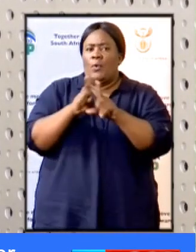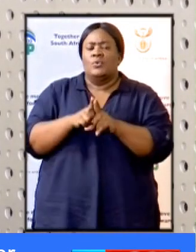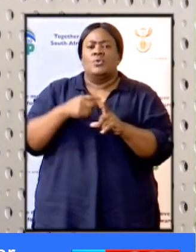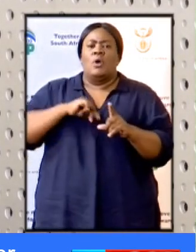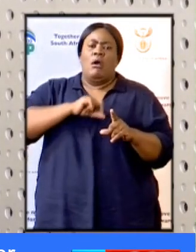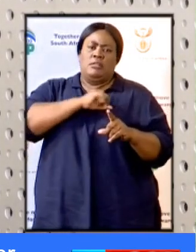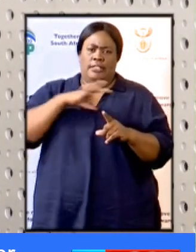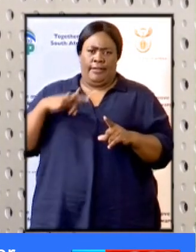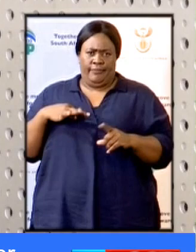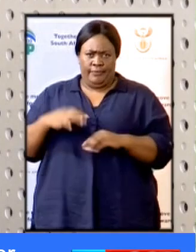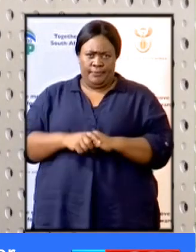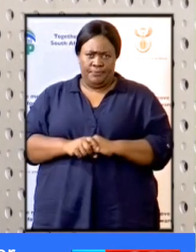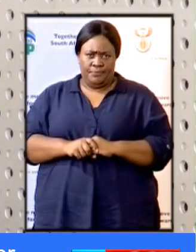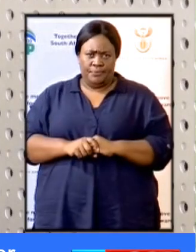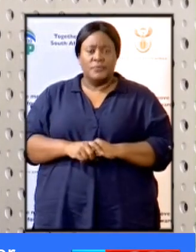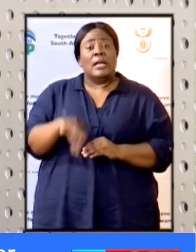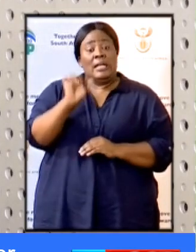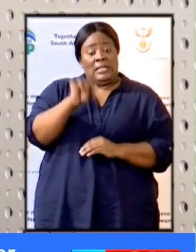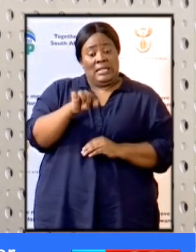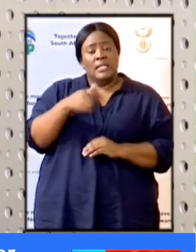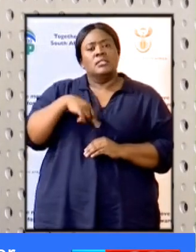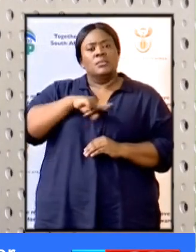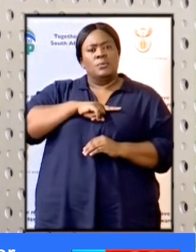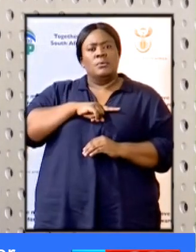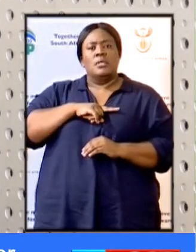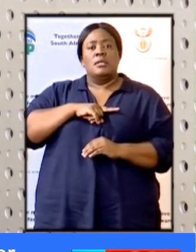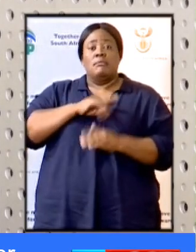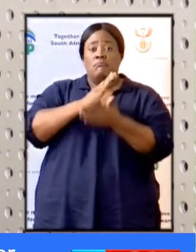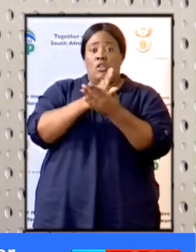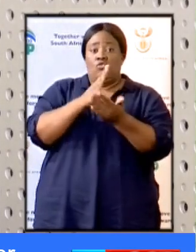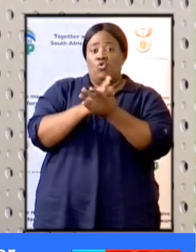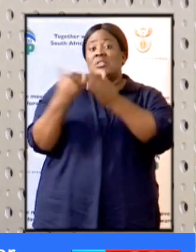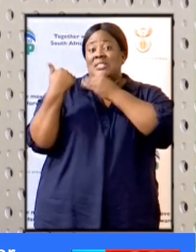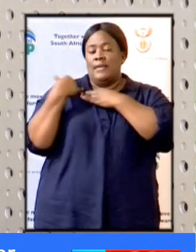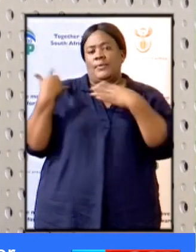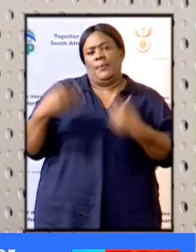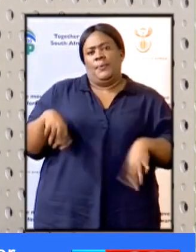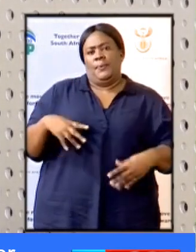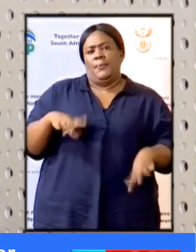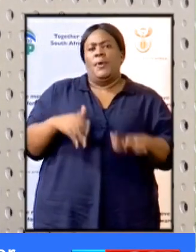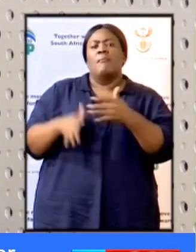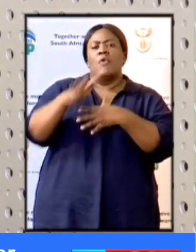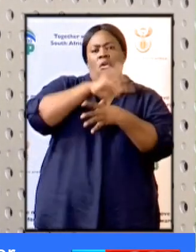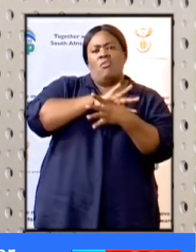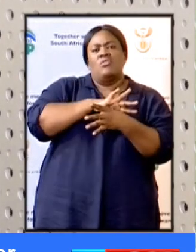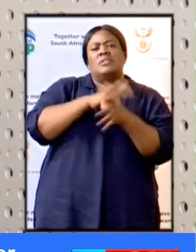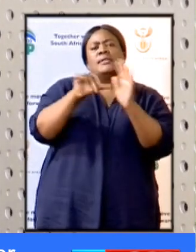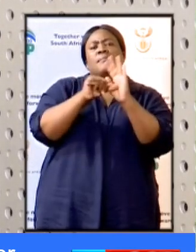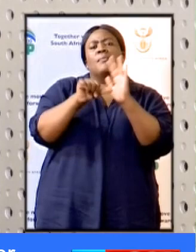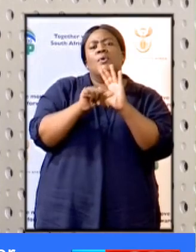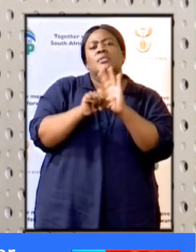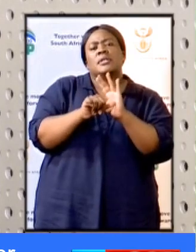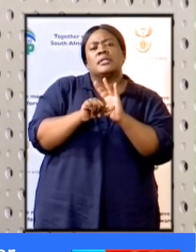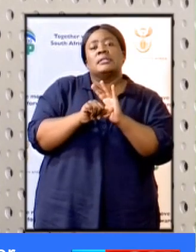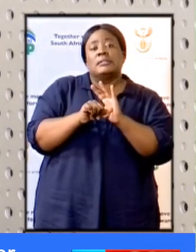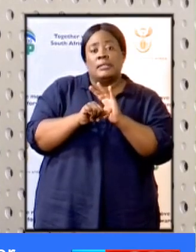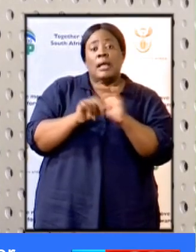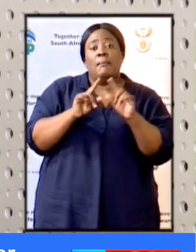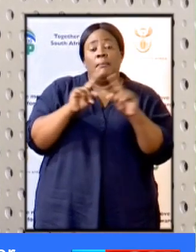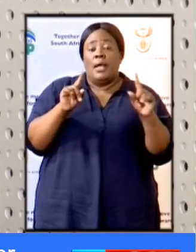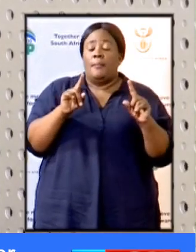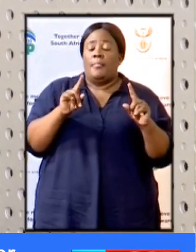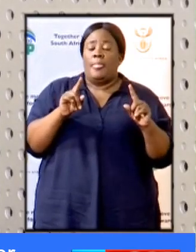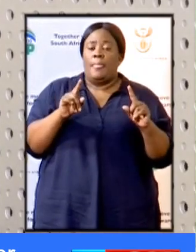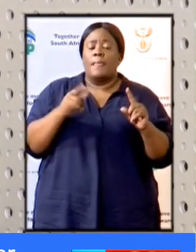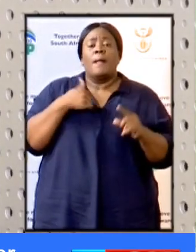employees. Yes, indeed, we made safety a priority in all our engagements. And I can say,